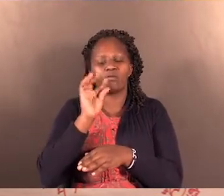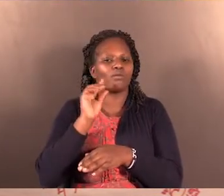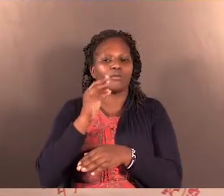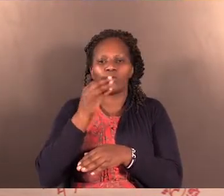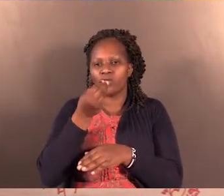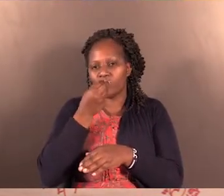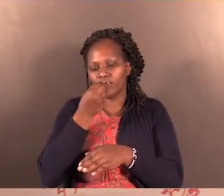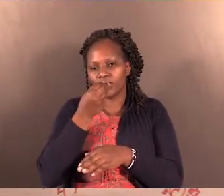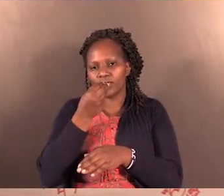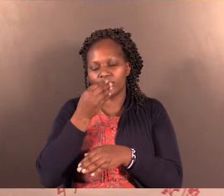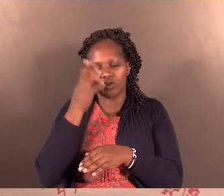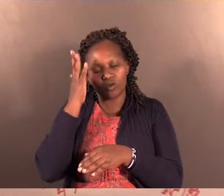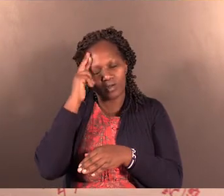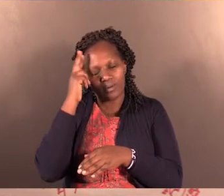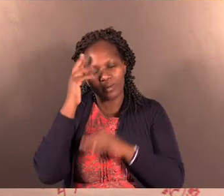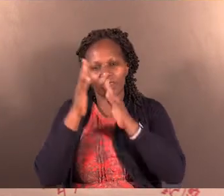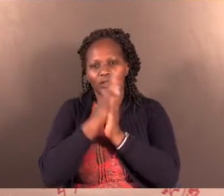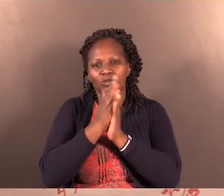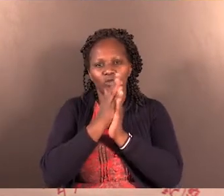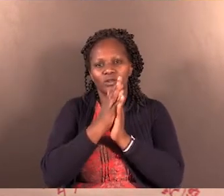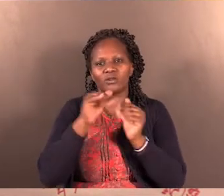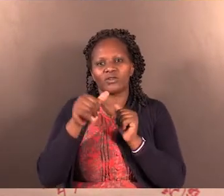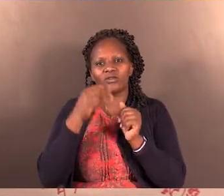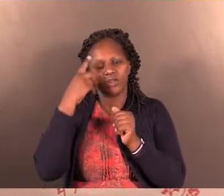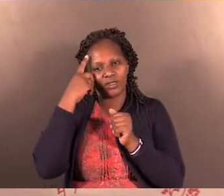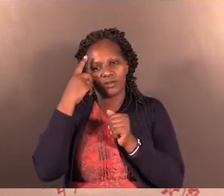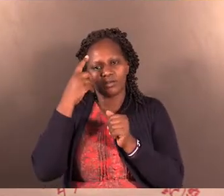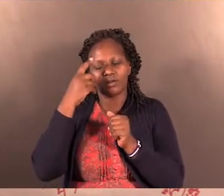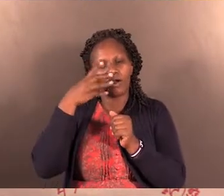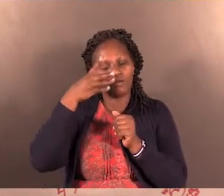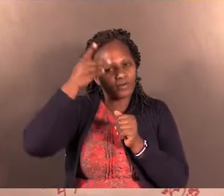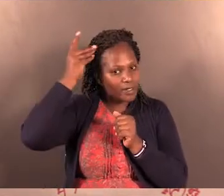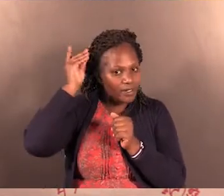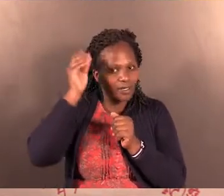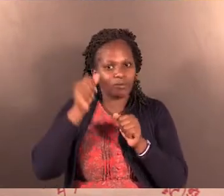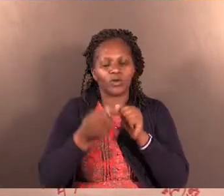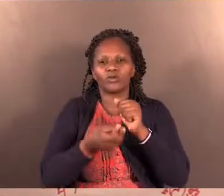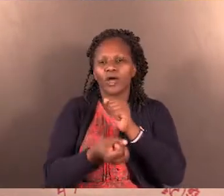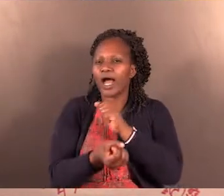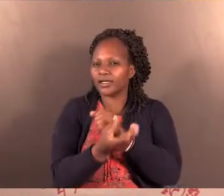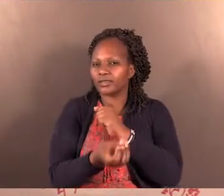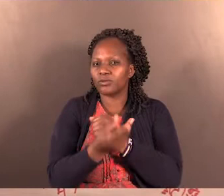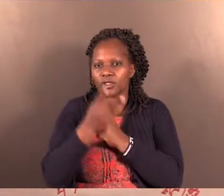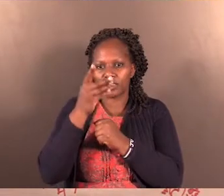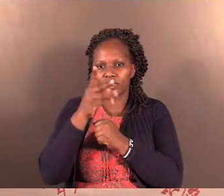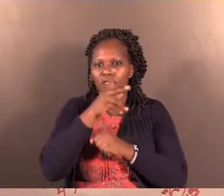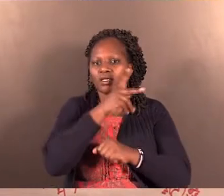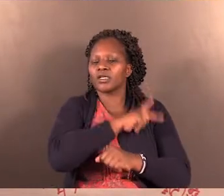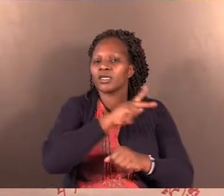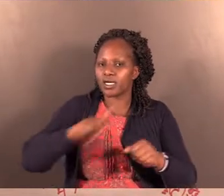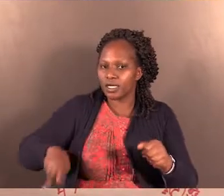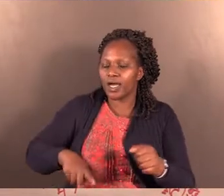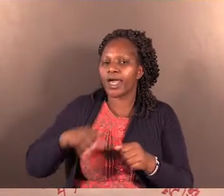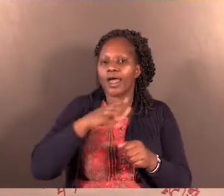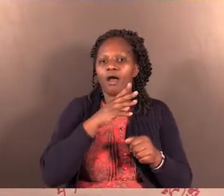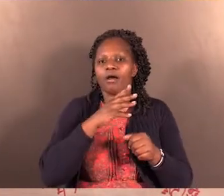food. I know you remember the story of Daniel and the visions he later was able to interpret for the king. Yes, because he